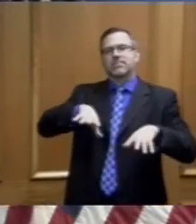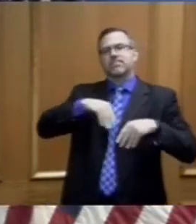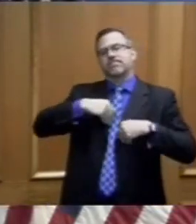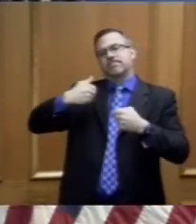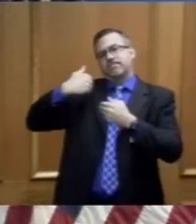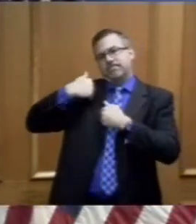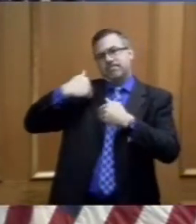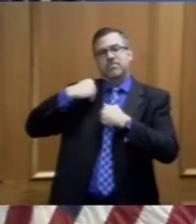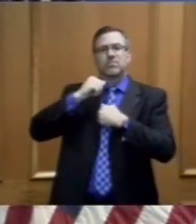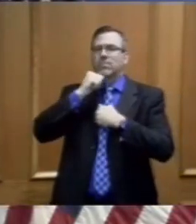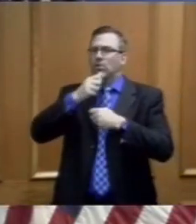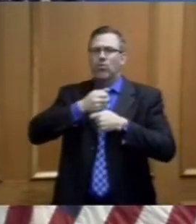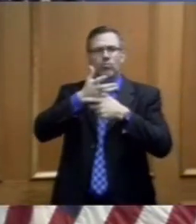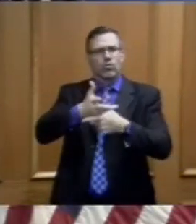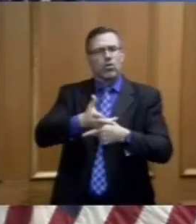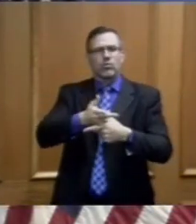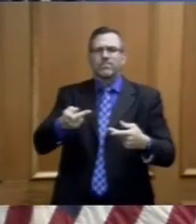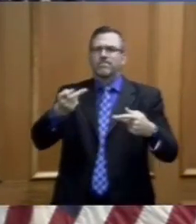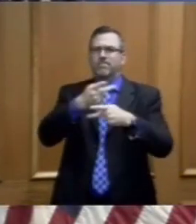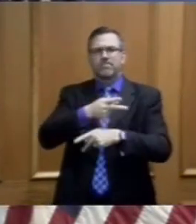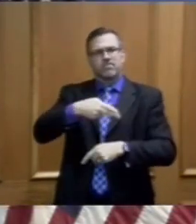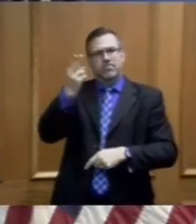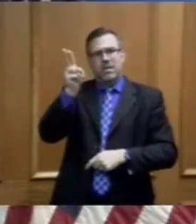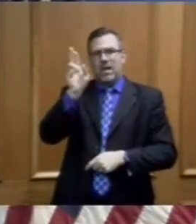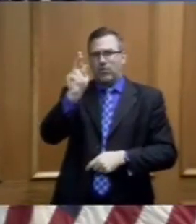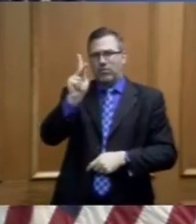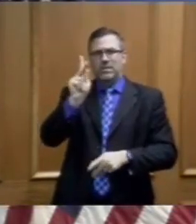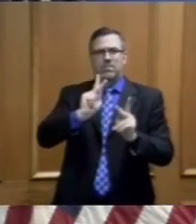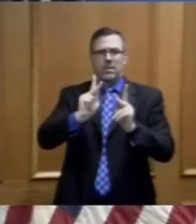risk, and we expect that they'll do that.